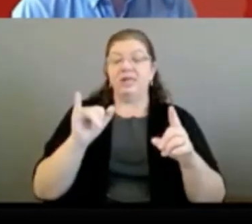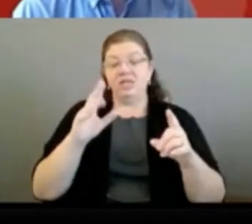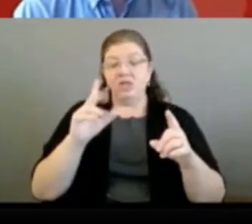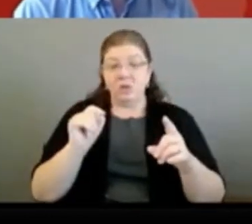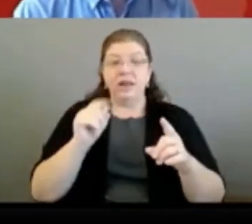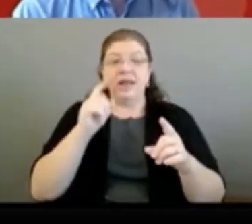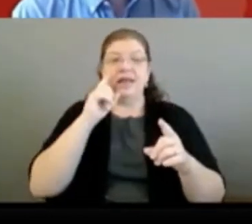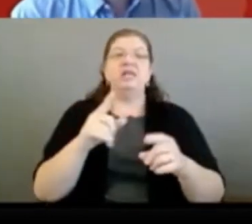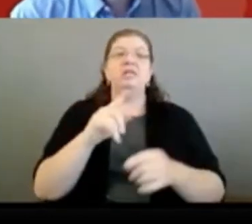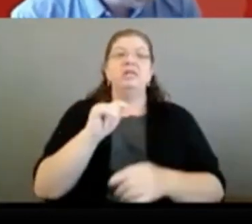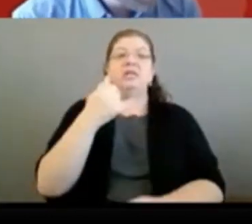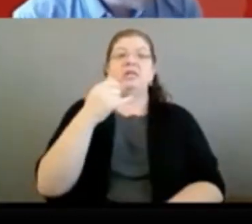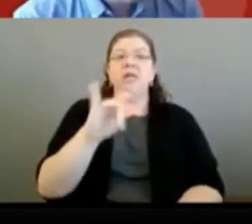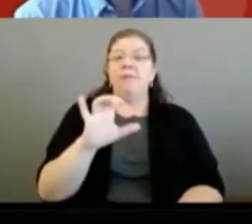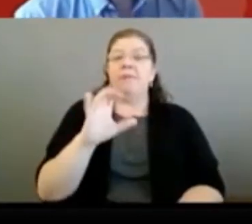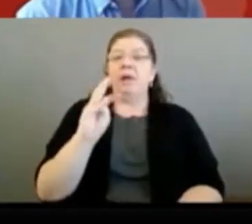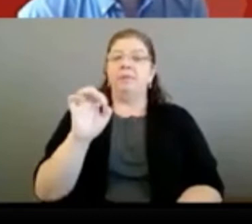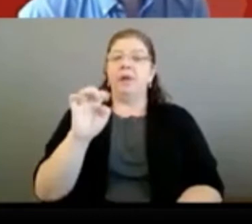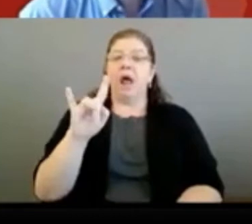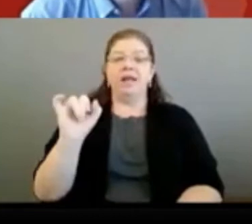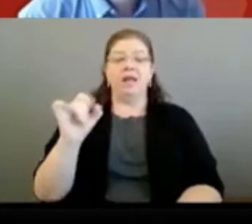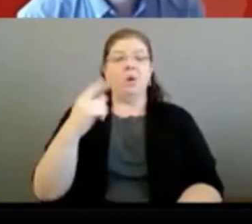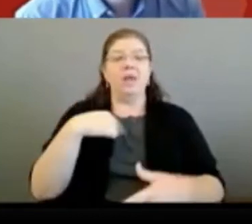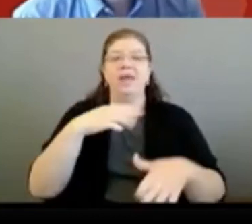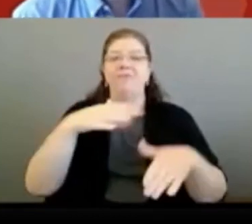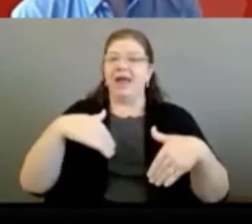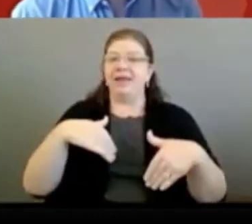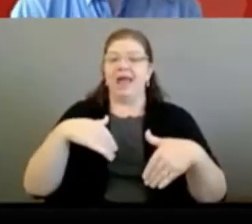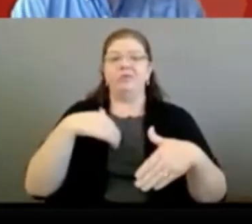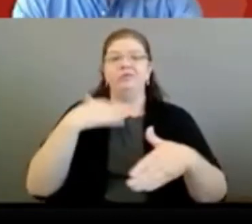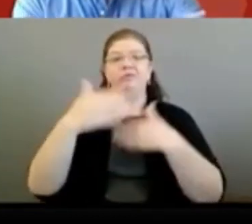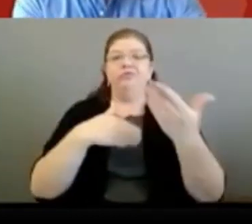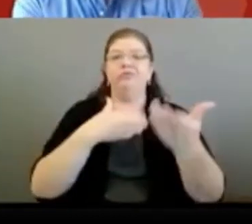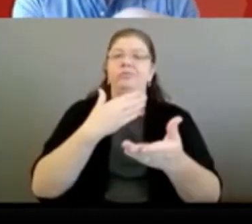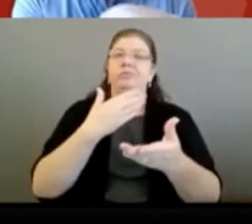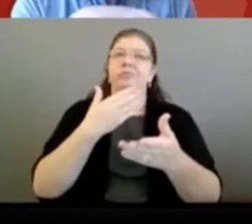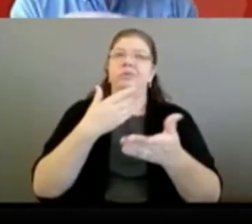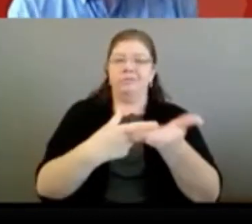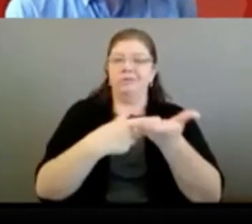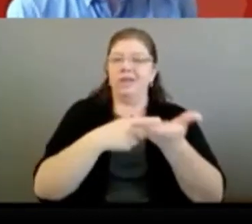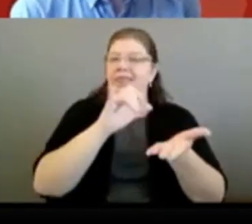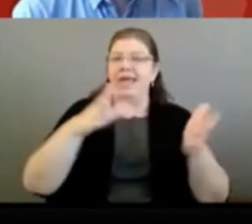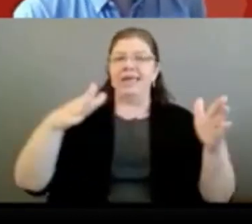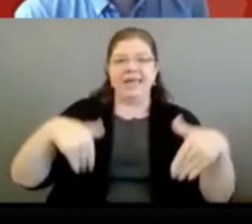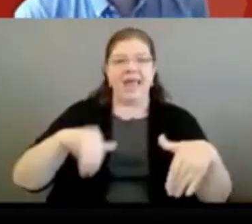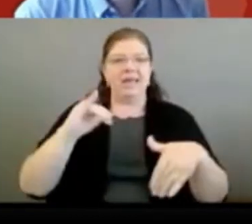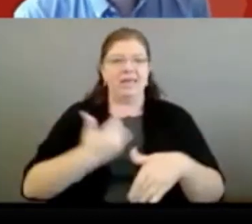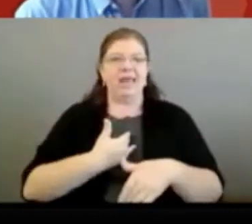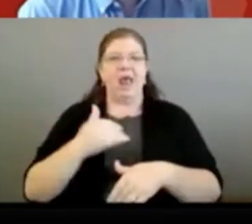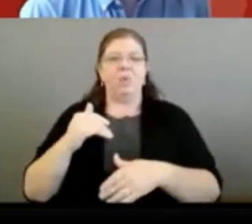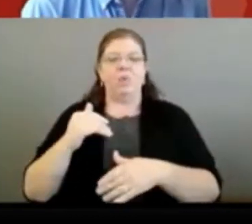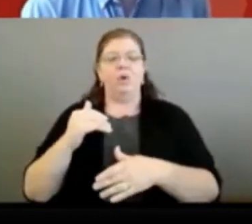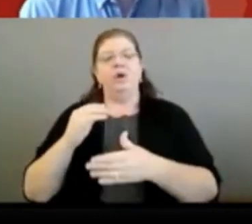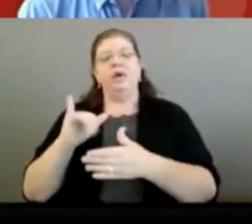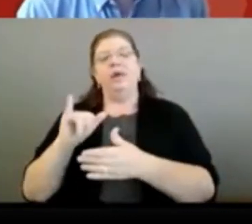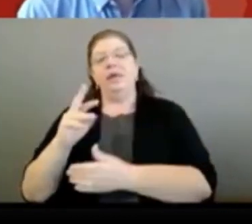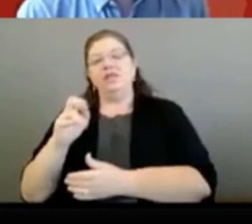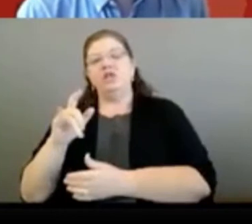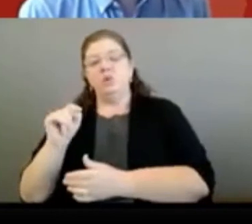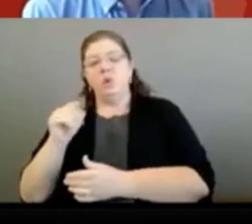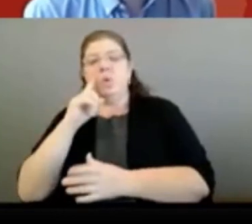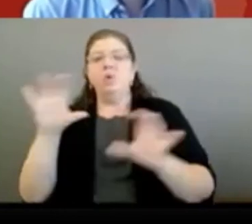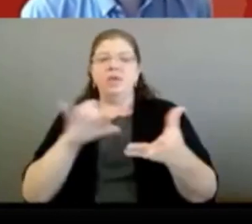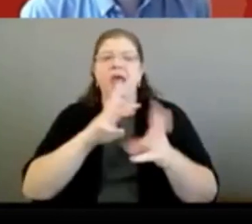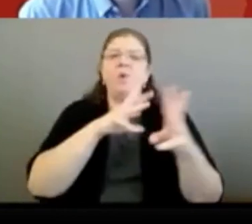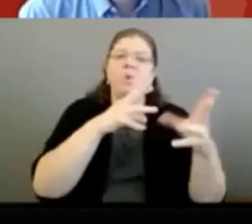topic modeling. And we have not got to that yet in our institute, but we will be doing that as part of our workshops for the